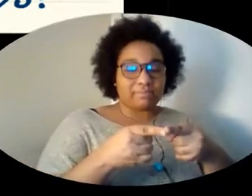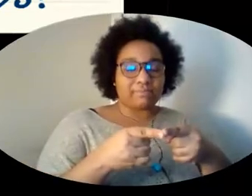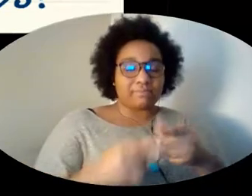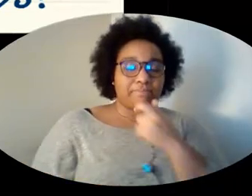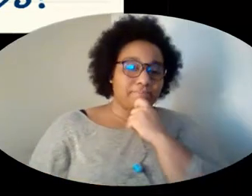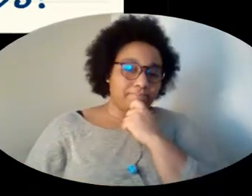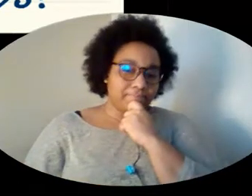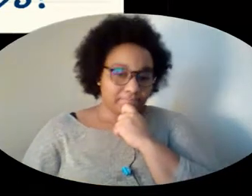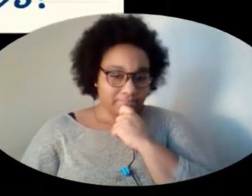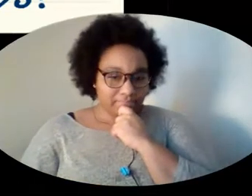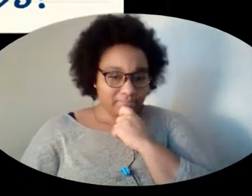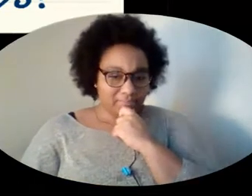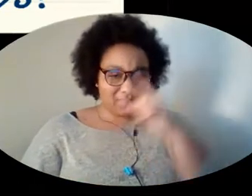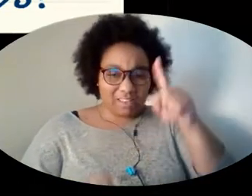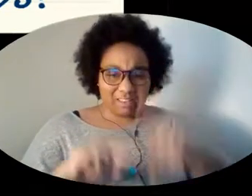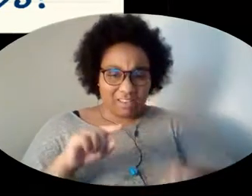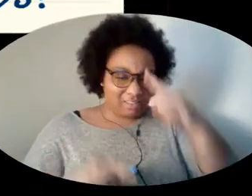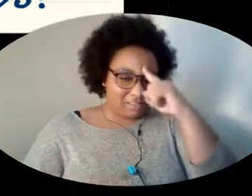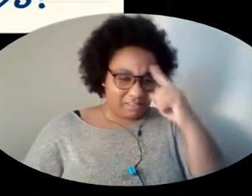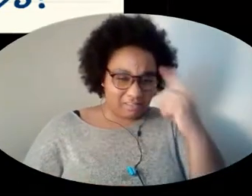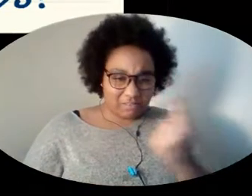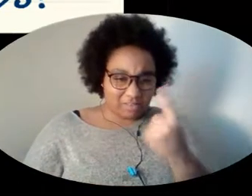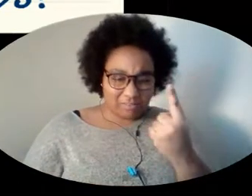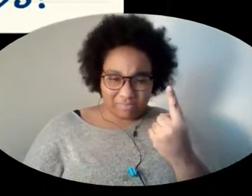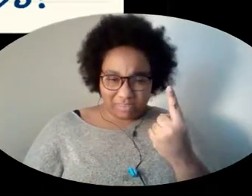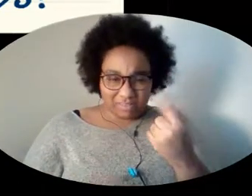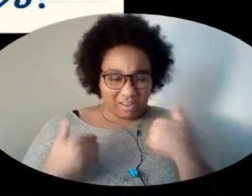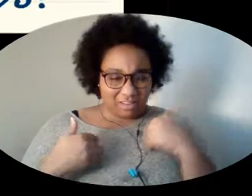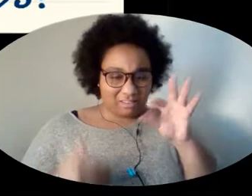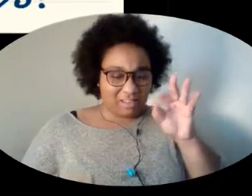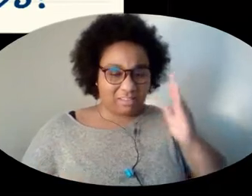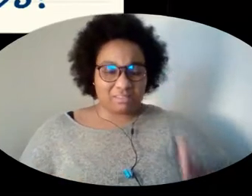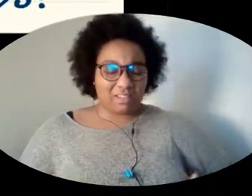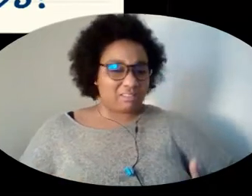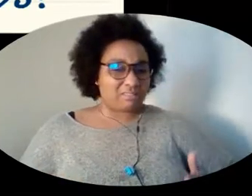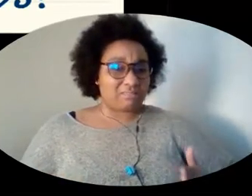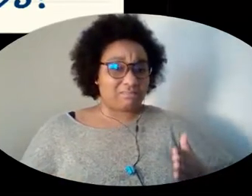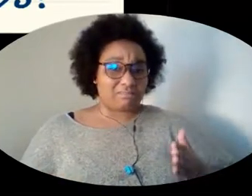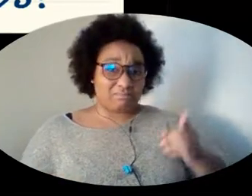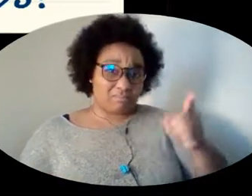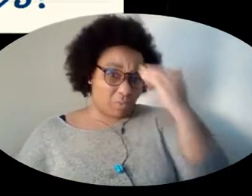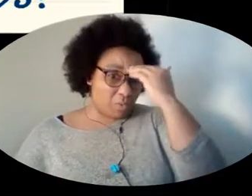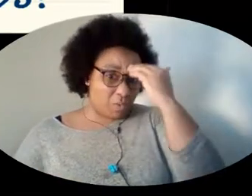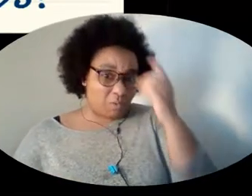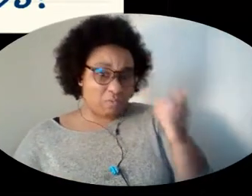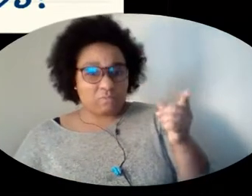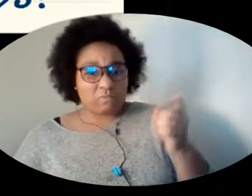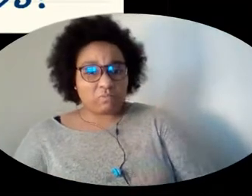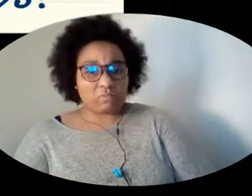hmm i can't think of anything that has nine sides can you moby